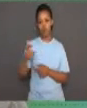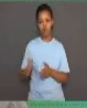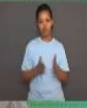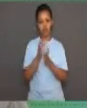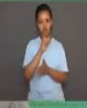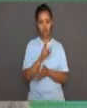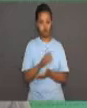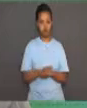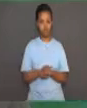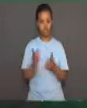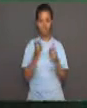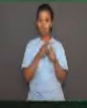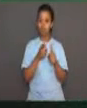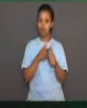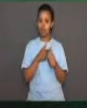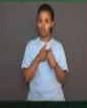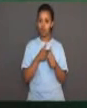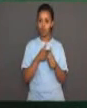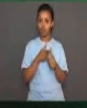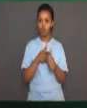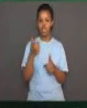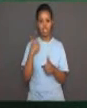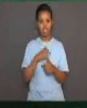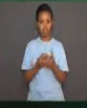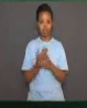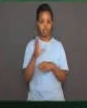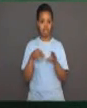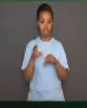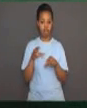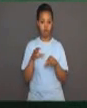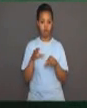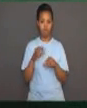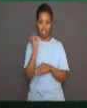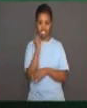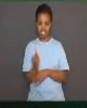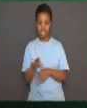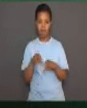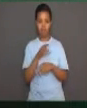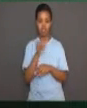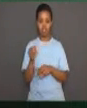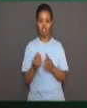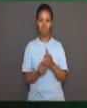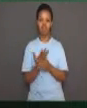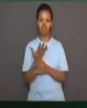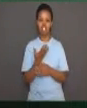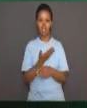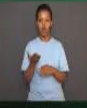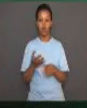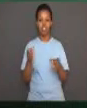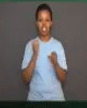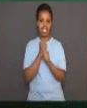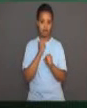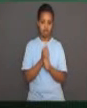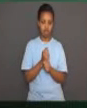major ways. First, we developed the ability to design and